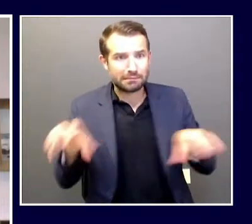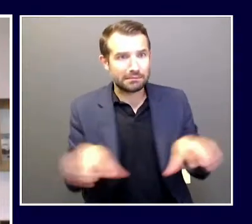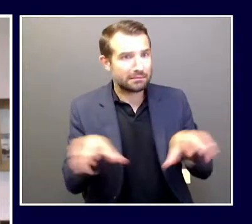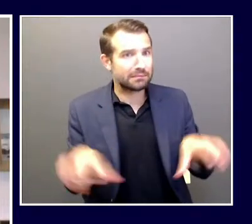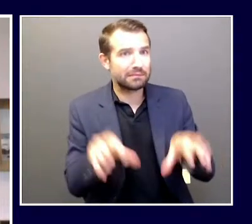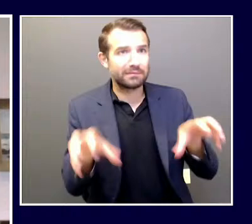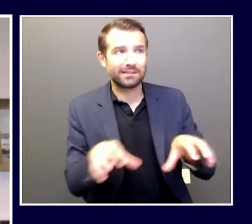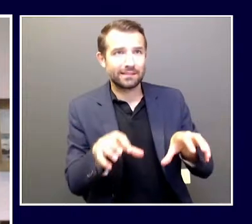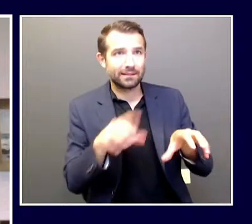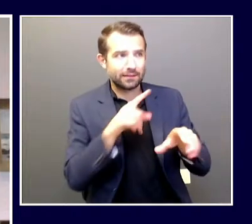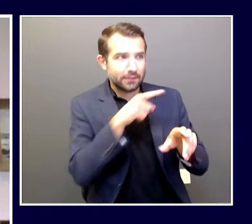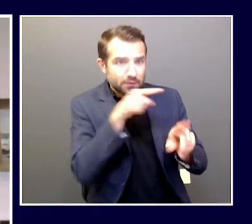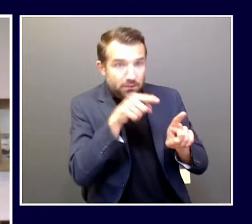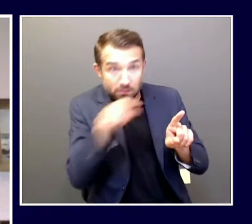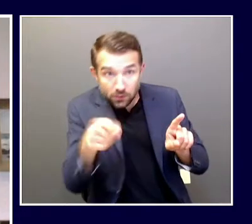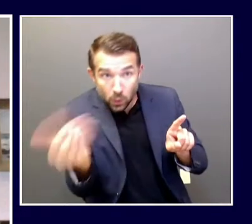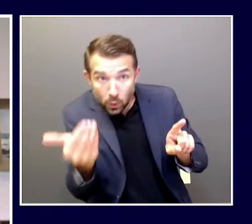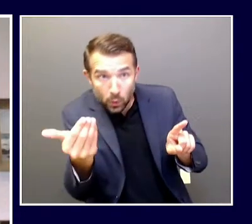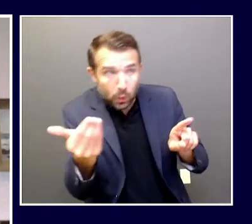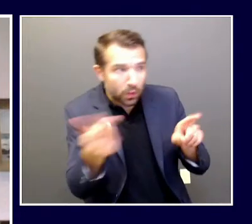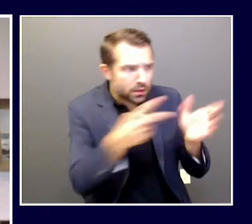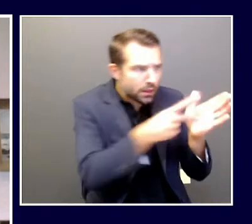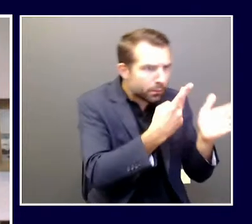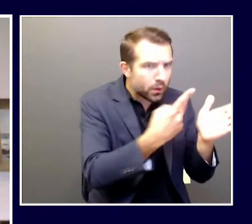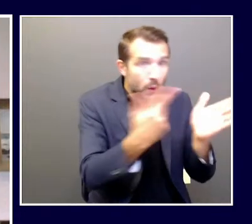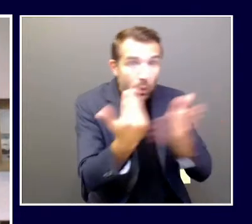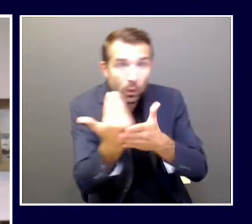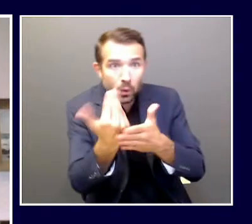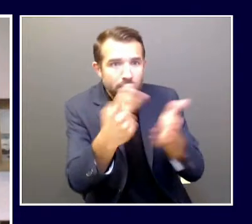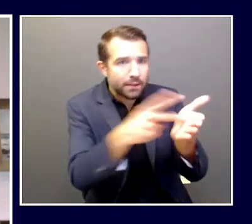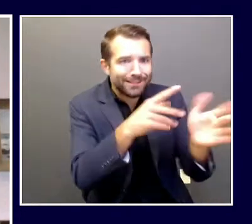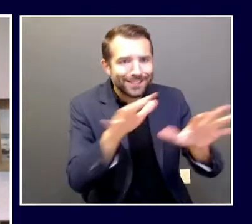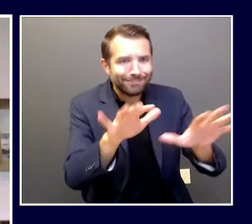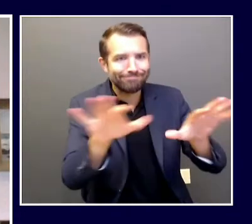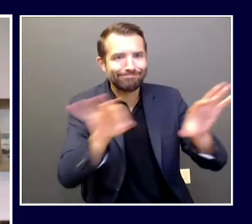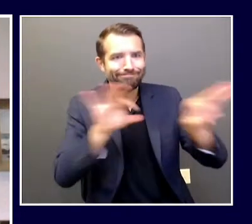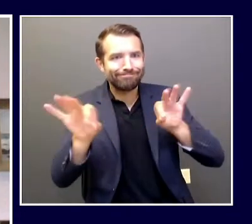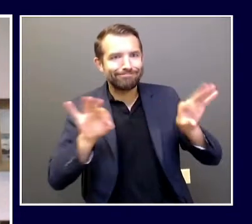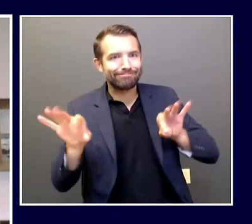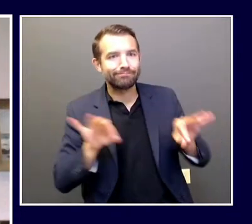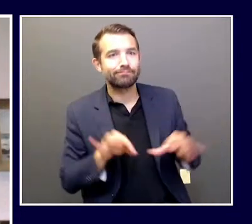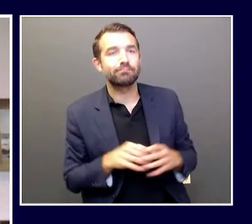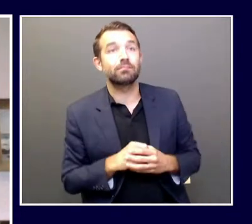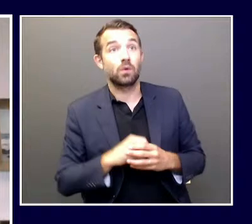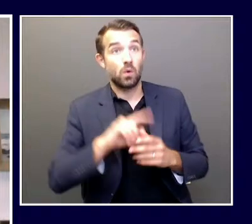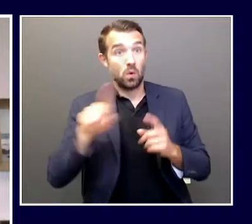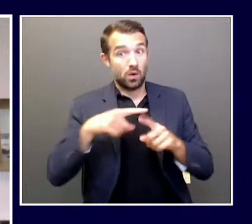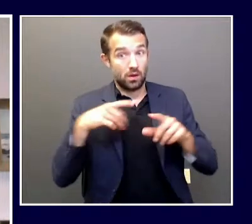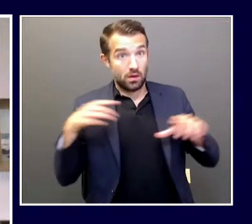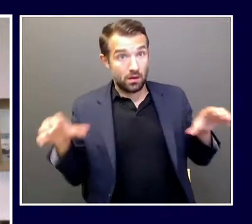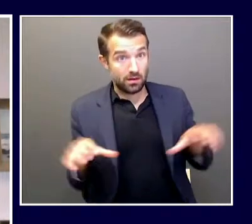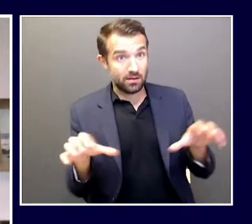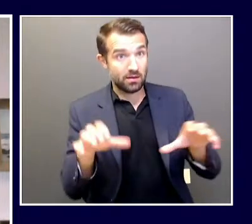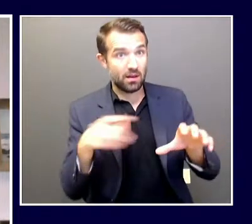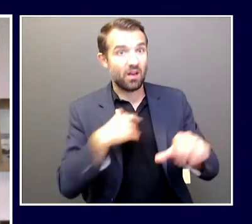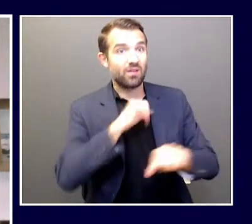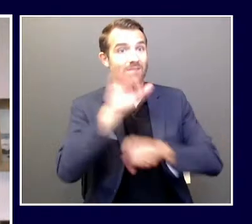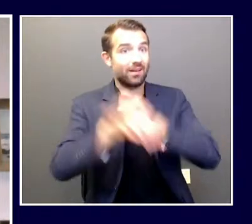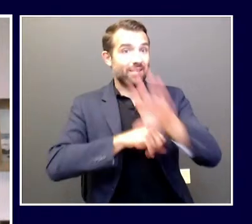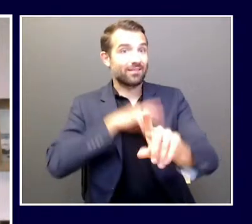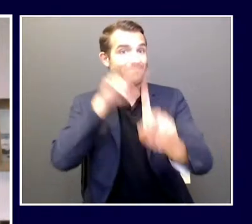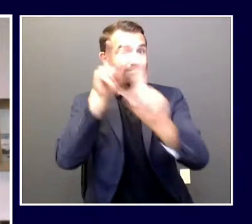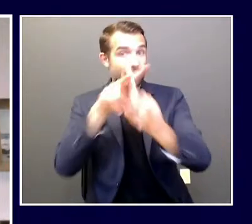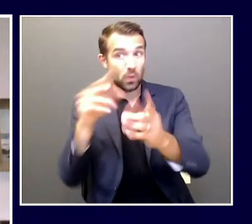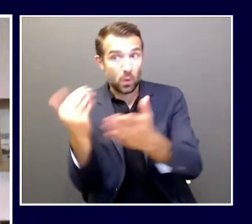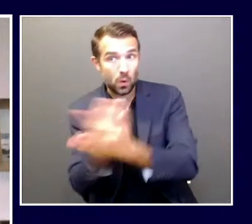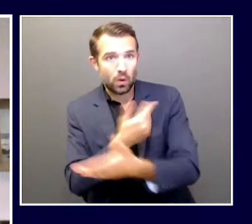cases versus repeat tests, we'll assign them out and log them as new cases. What this means is